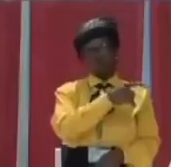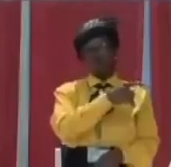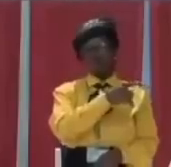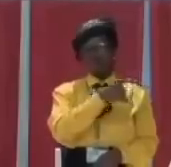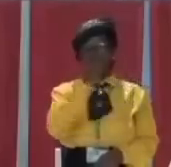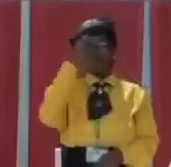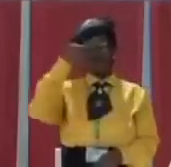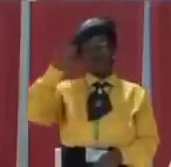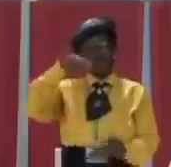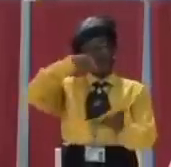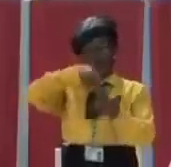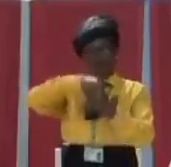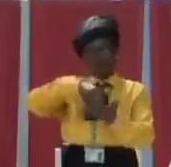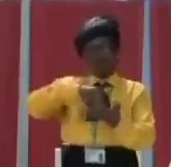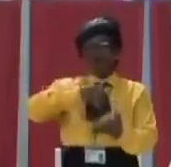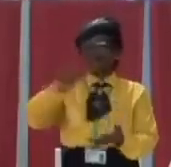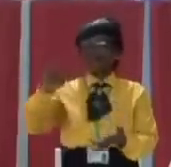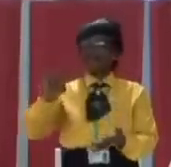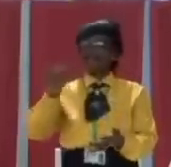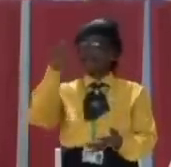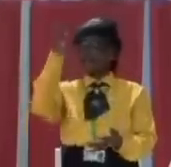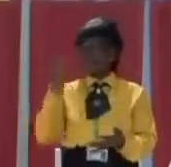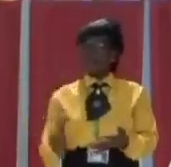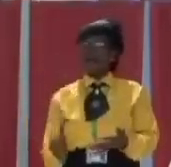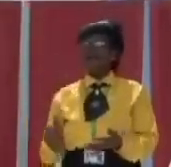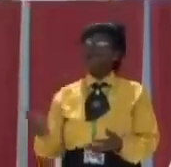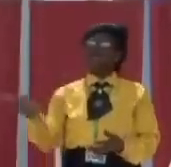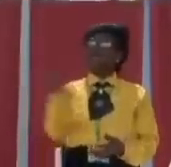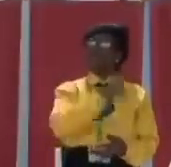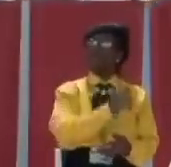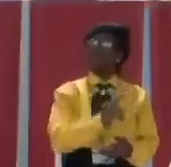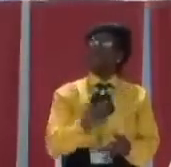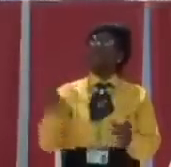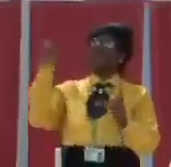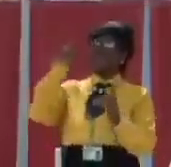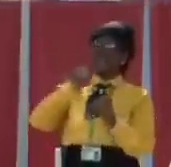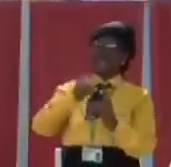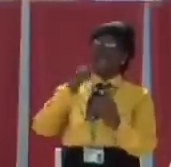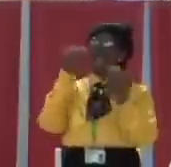For standing by you up to this moment.